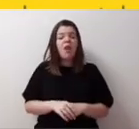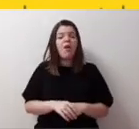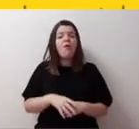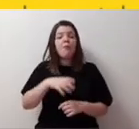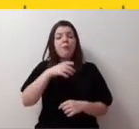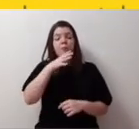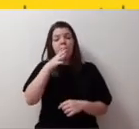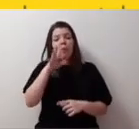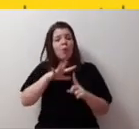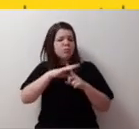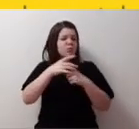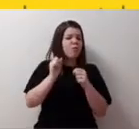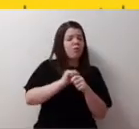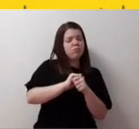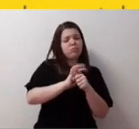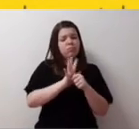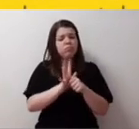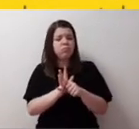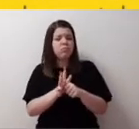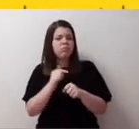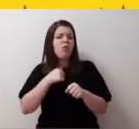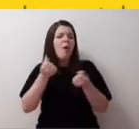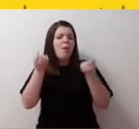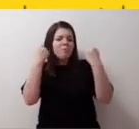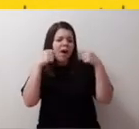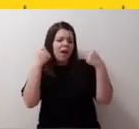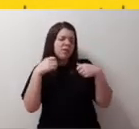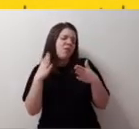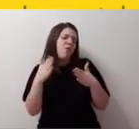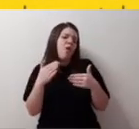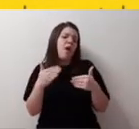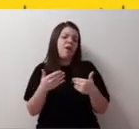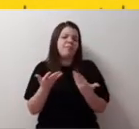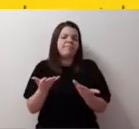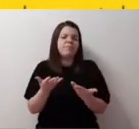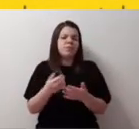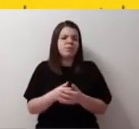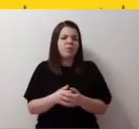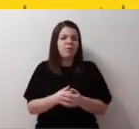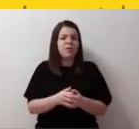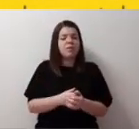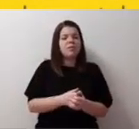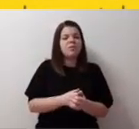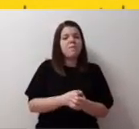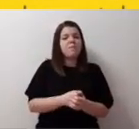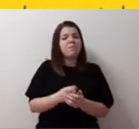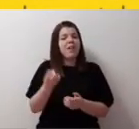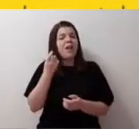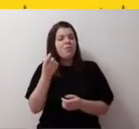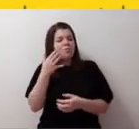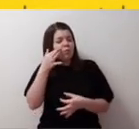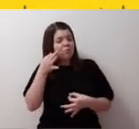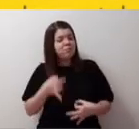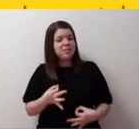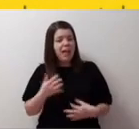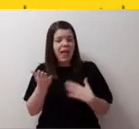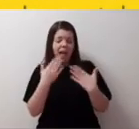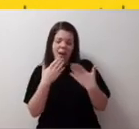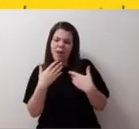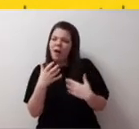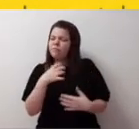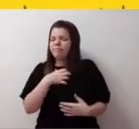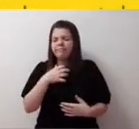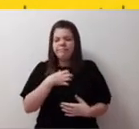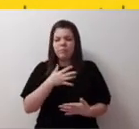manager who kickstarts the student to start any project. Due to the actual situation, COVID-19, I didn't